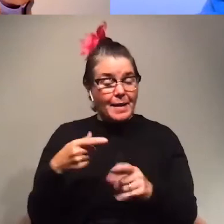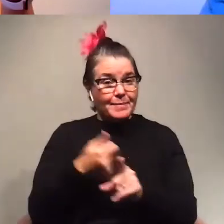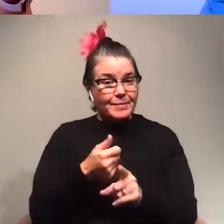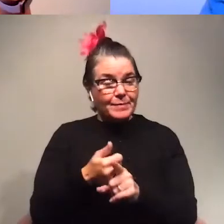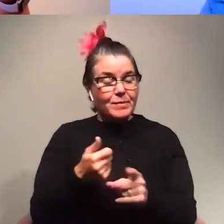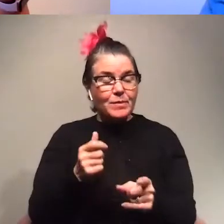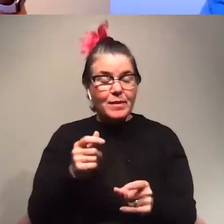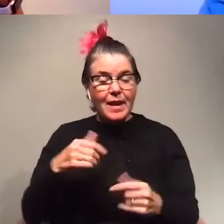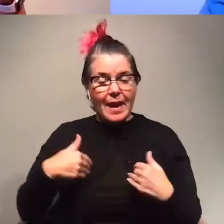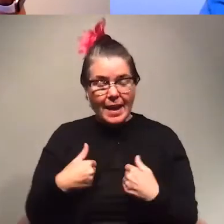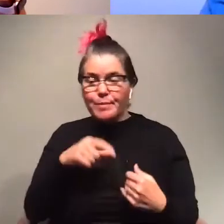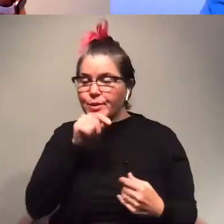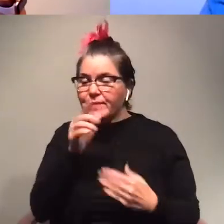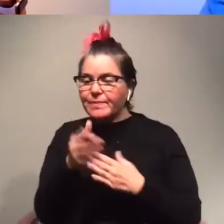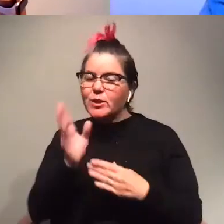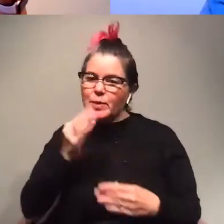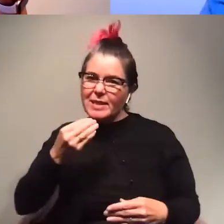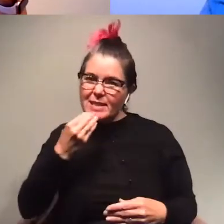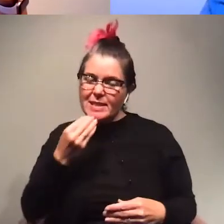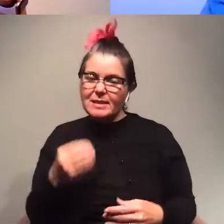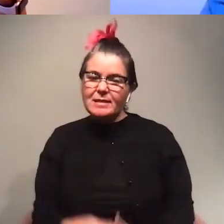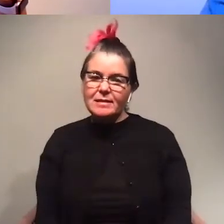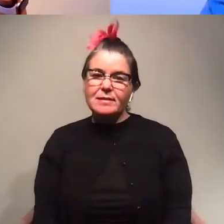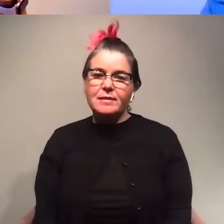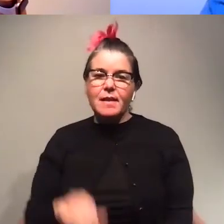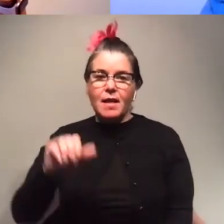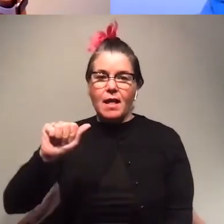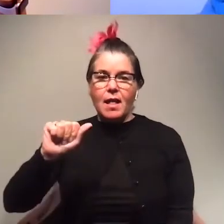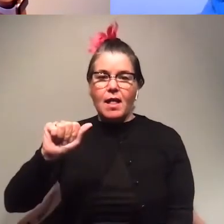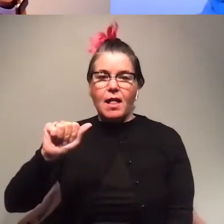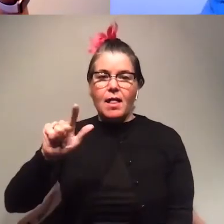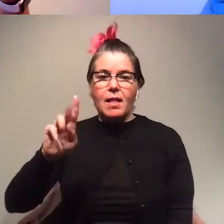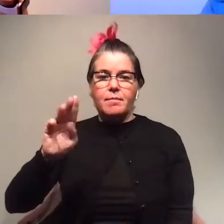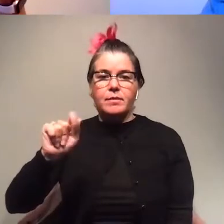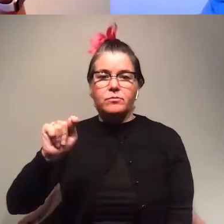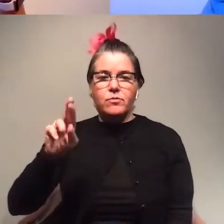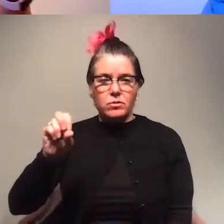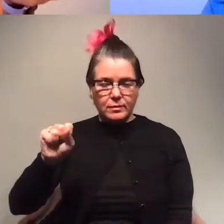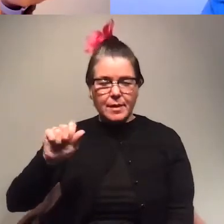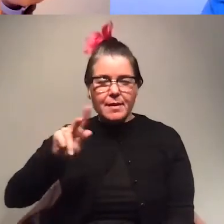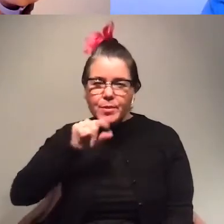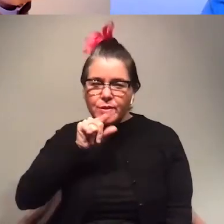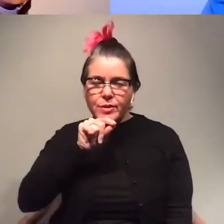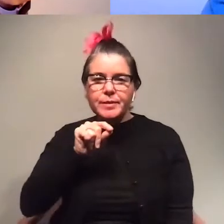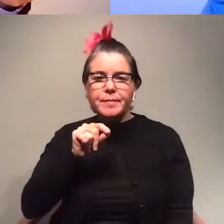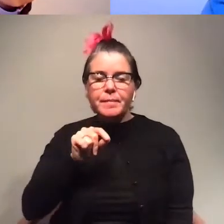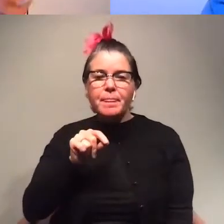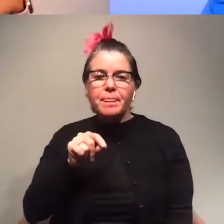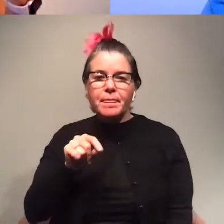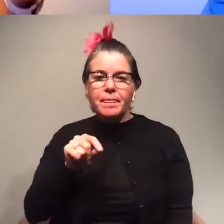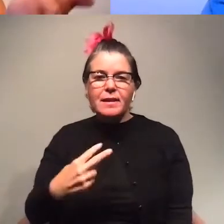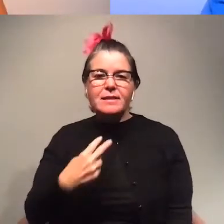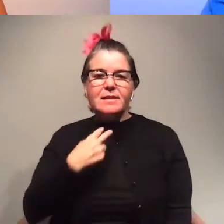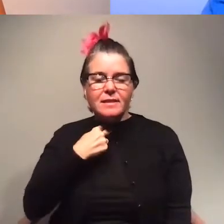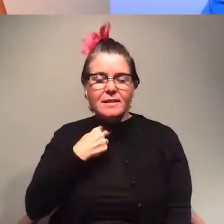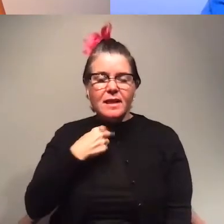consumed by like birds and fish. Like I think the albatross, maybe I'm not saying them right, but they're the ones that keep like getting it stuck in their gut,